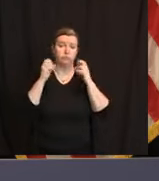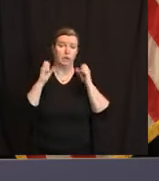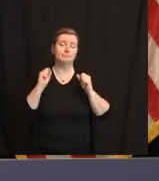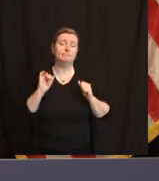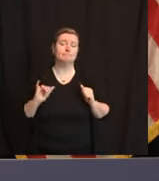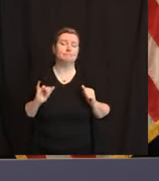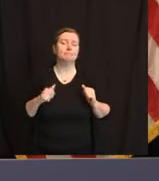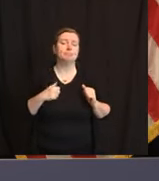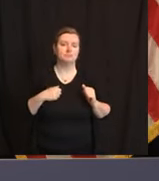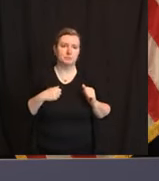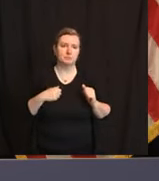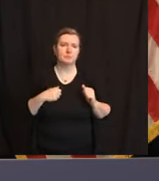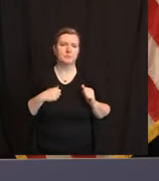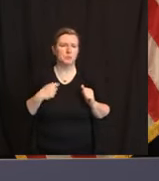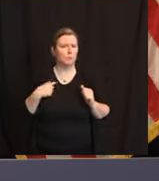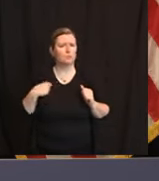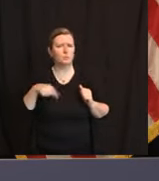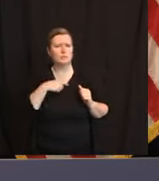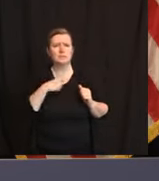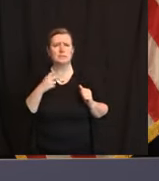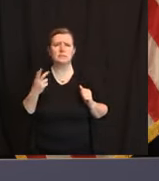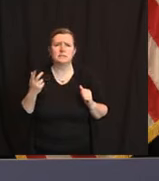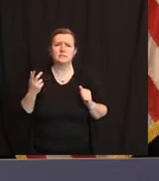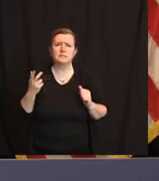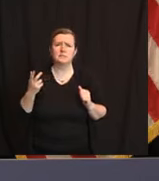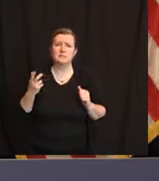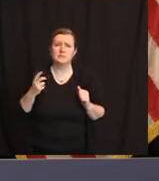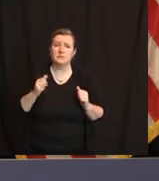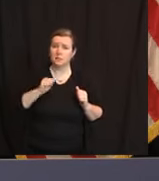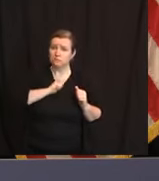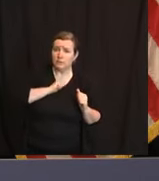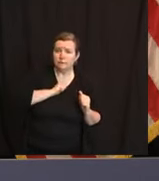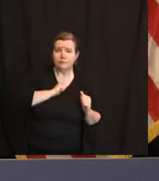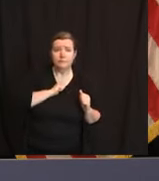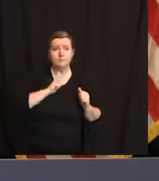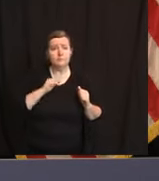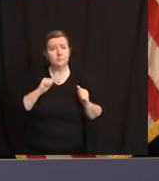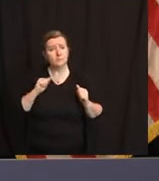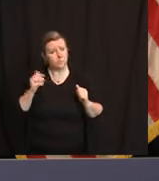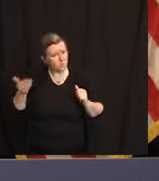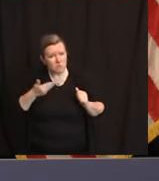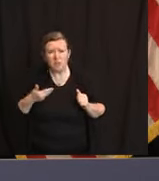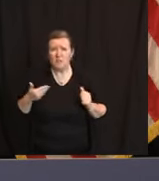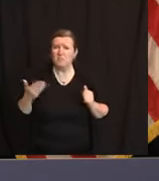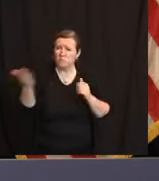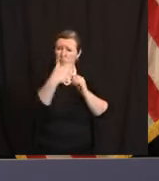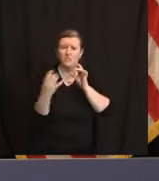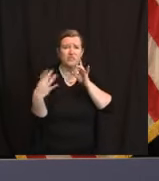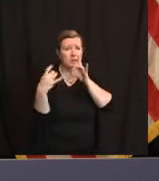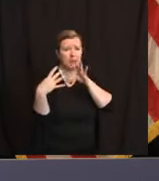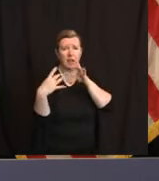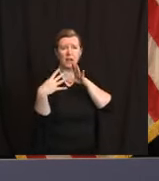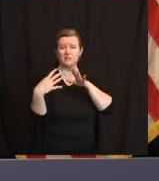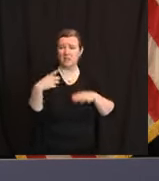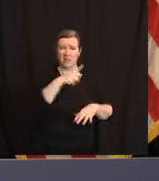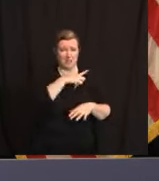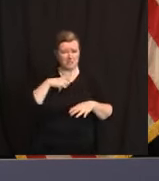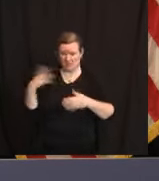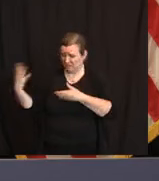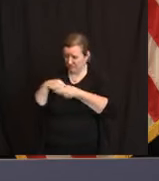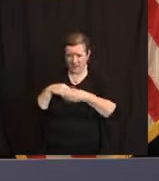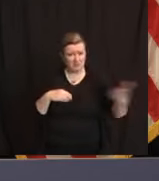we welcome, we can't get there by ourselves. We welcome the legislative reality in this state, and I think we've